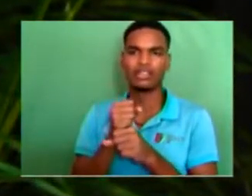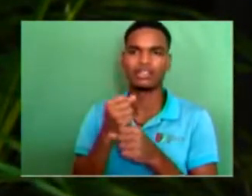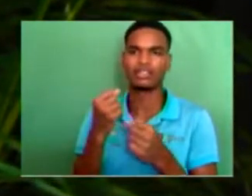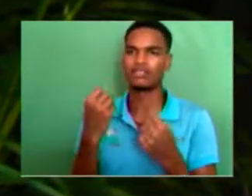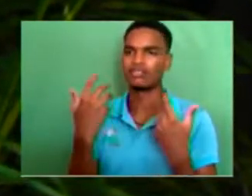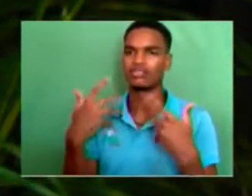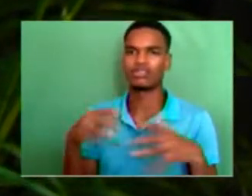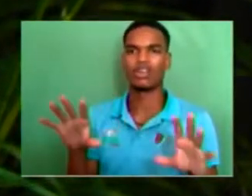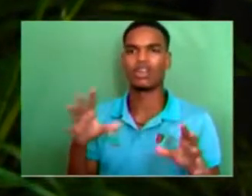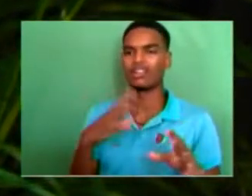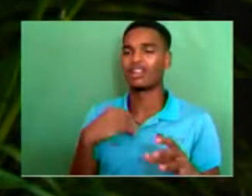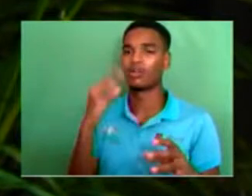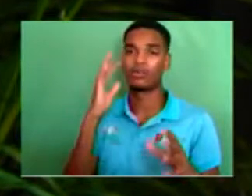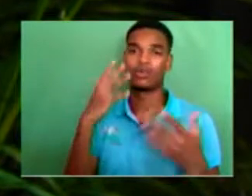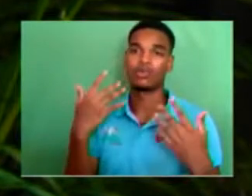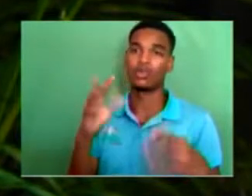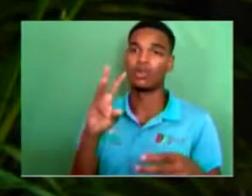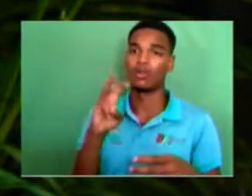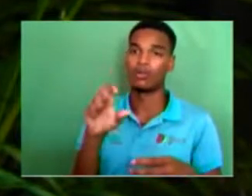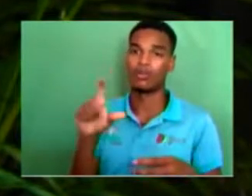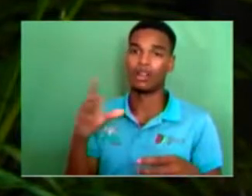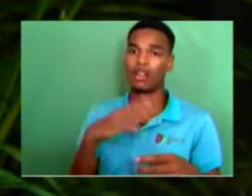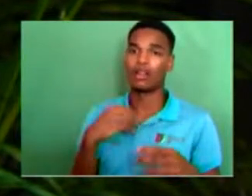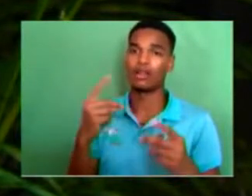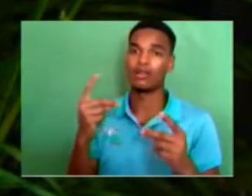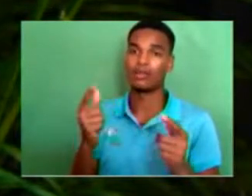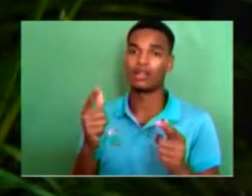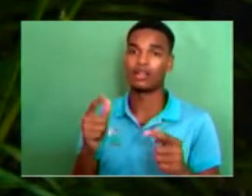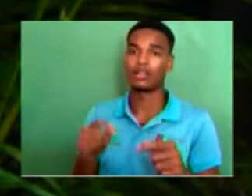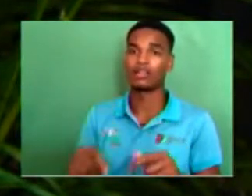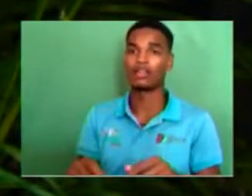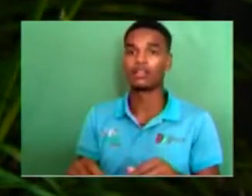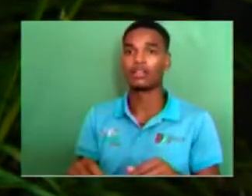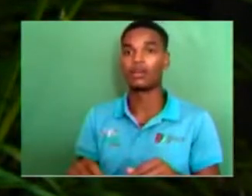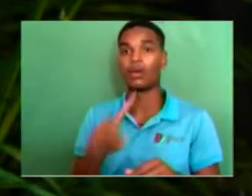done well, and done quickly. Question from Madeline?